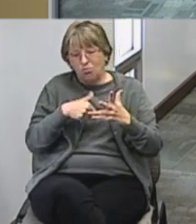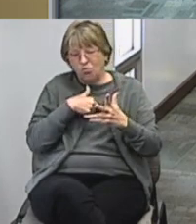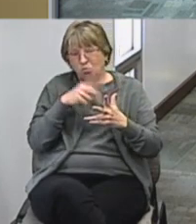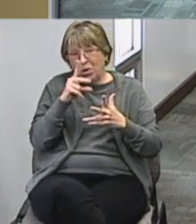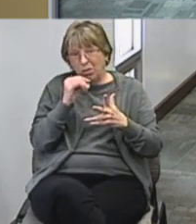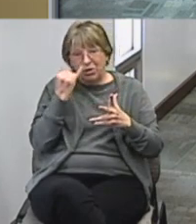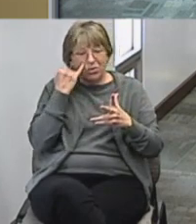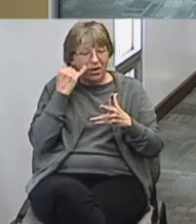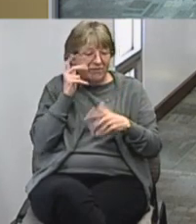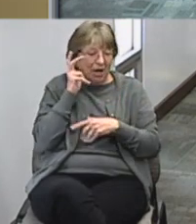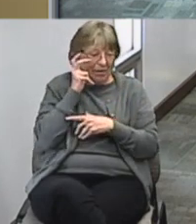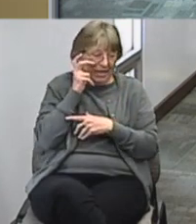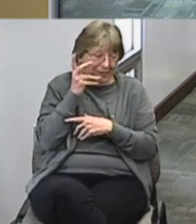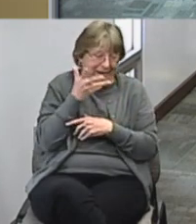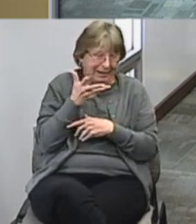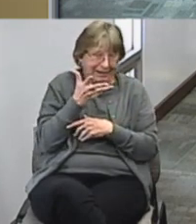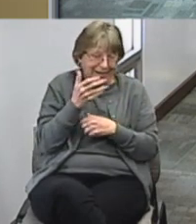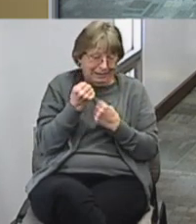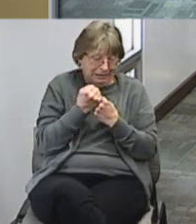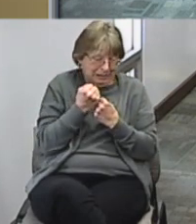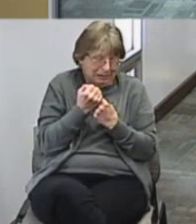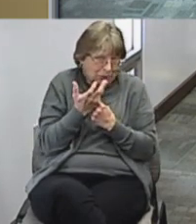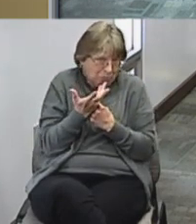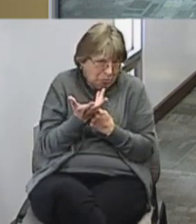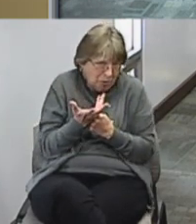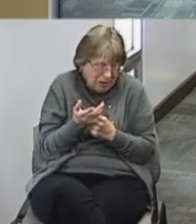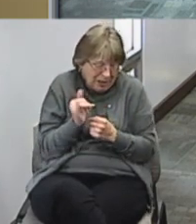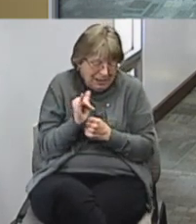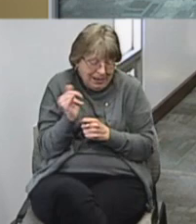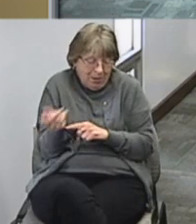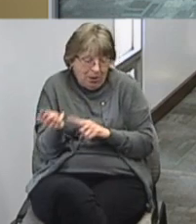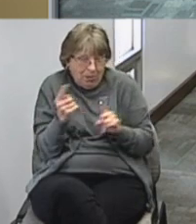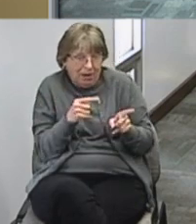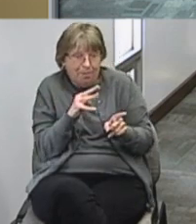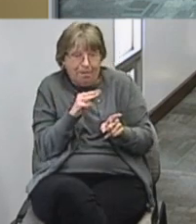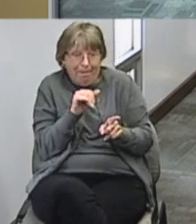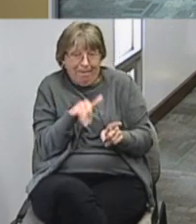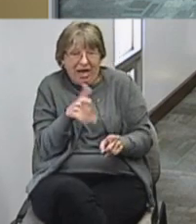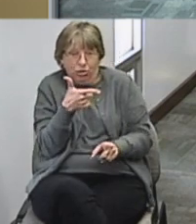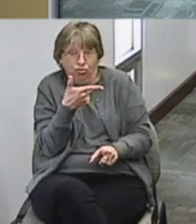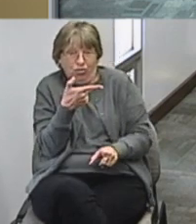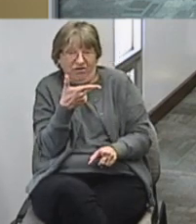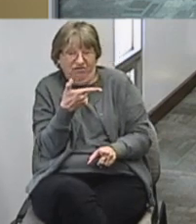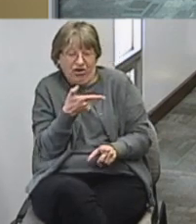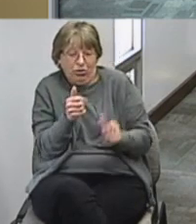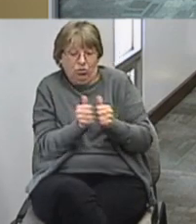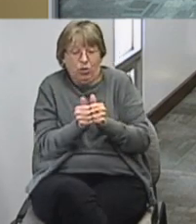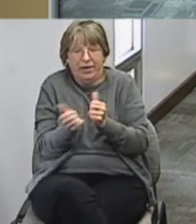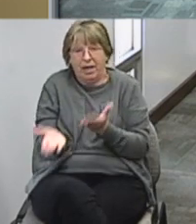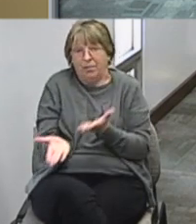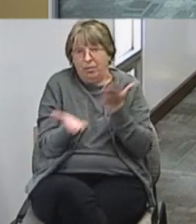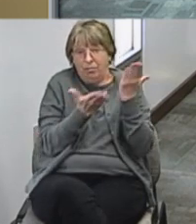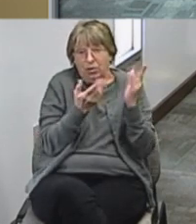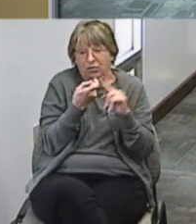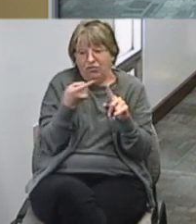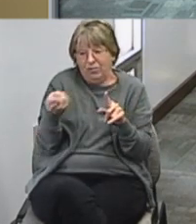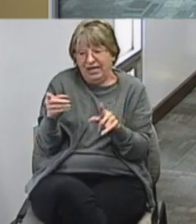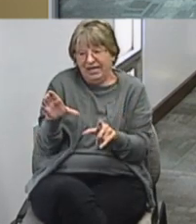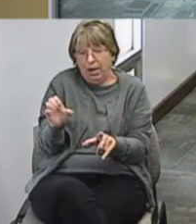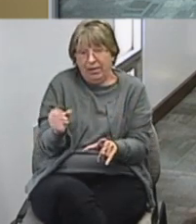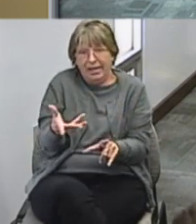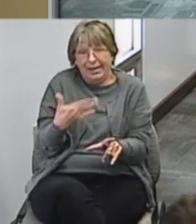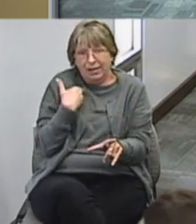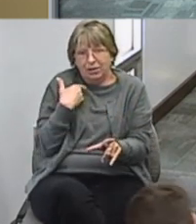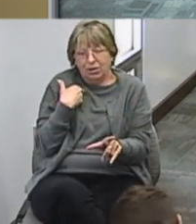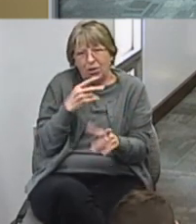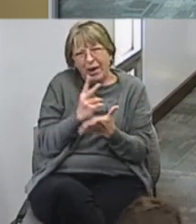if I'm hearing a little bit of support, that we would come back May 21st with a proposal from this company. And then, so you've got a couple